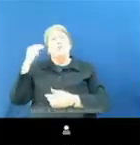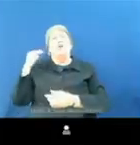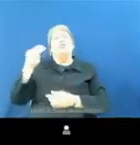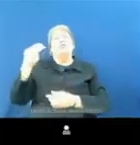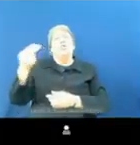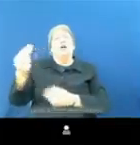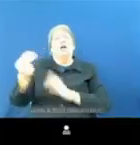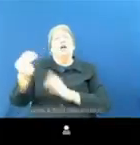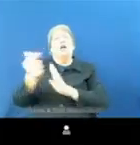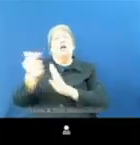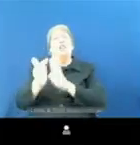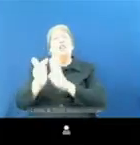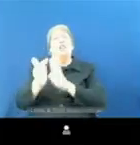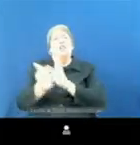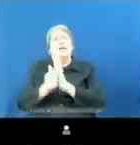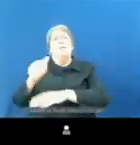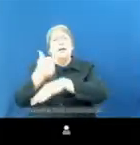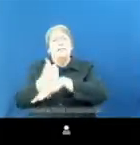state,